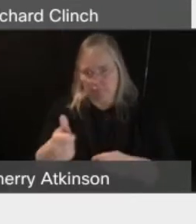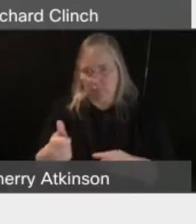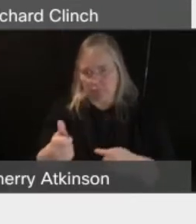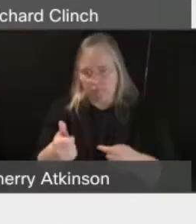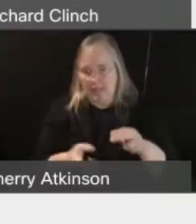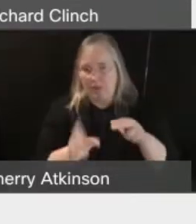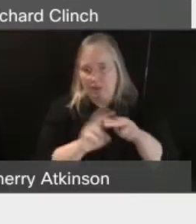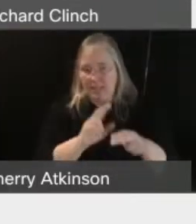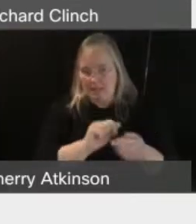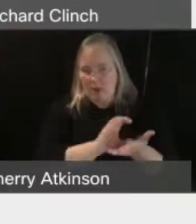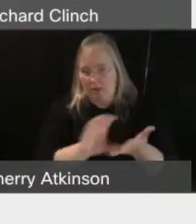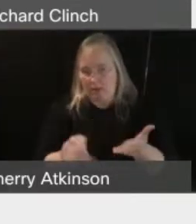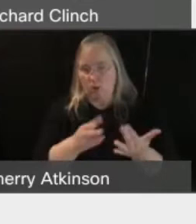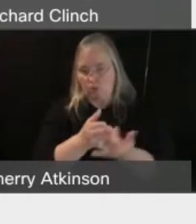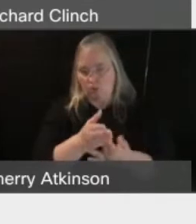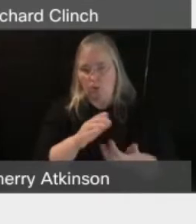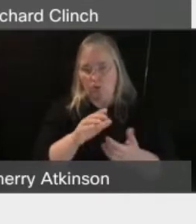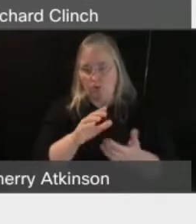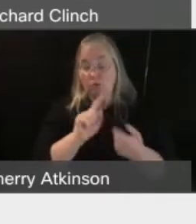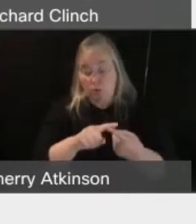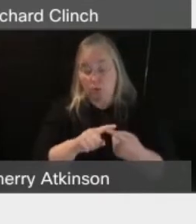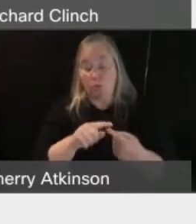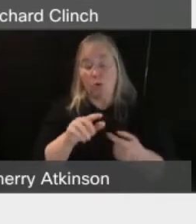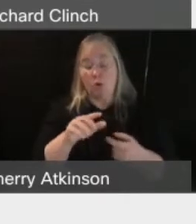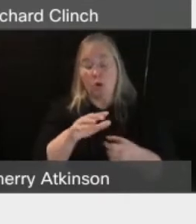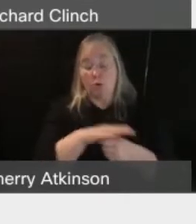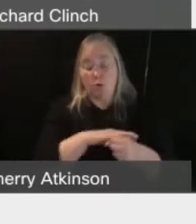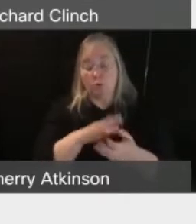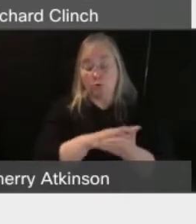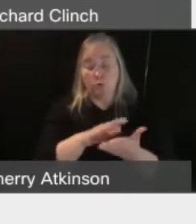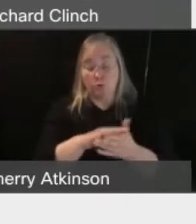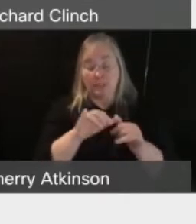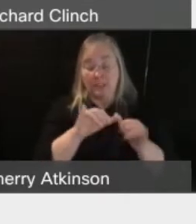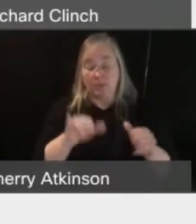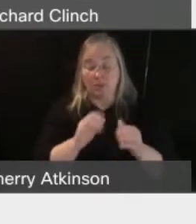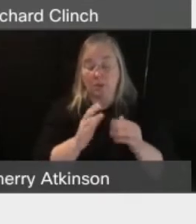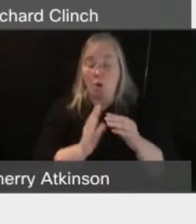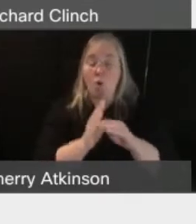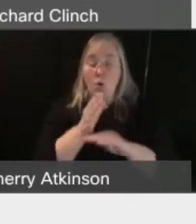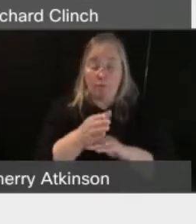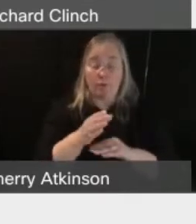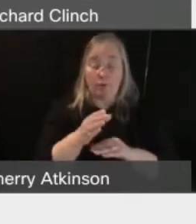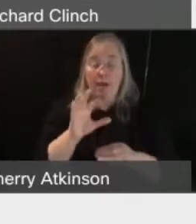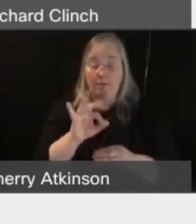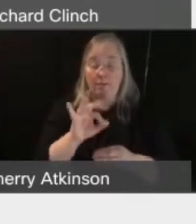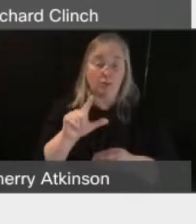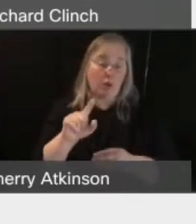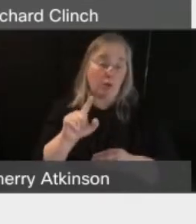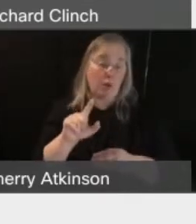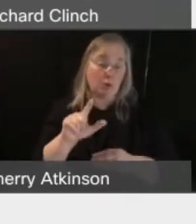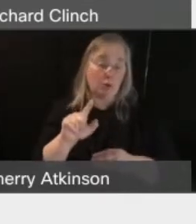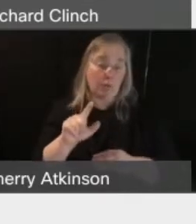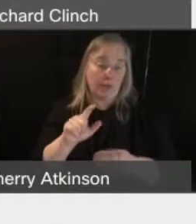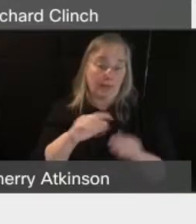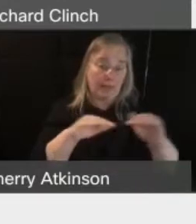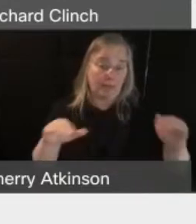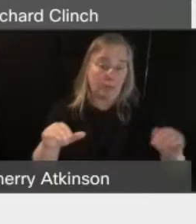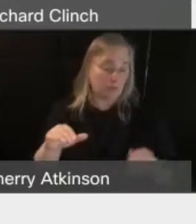school districts as well above fiscal year 21 levels. And that is